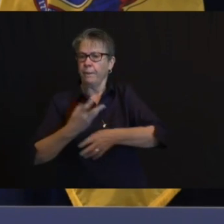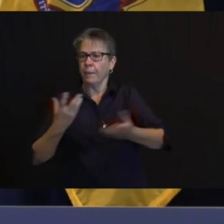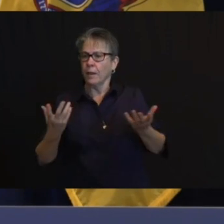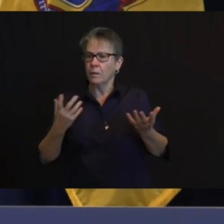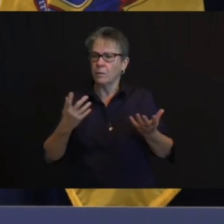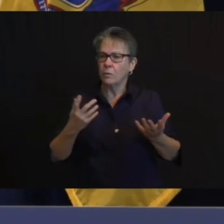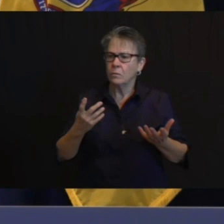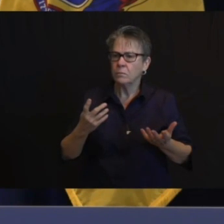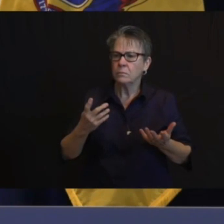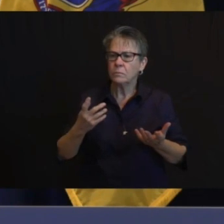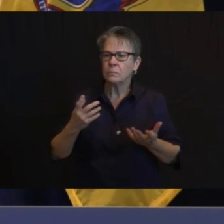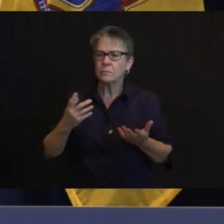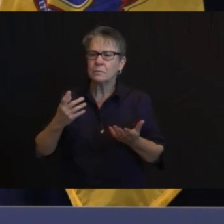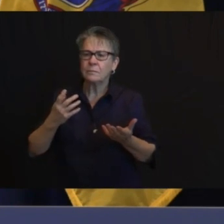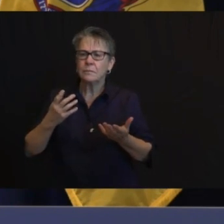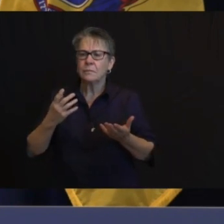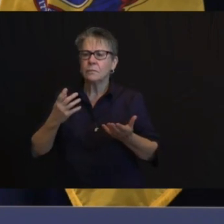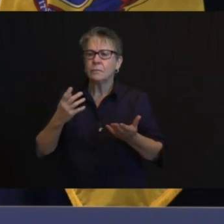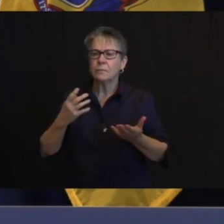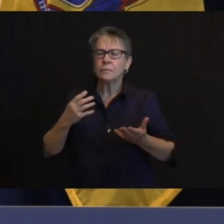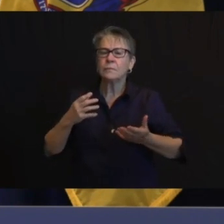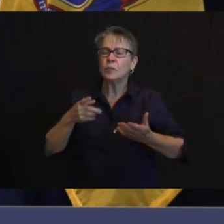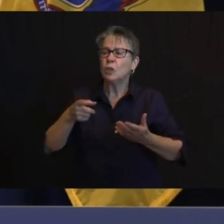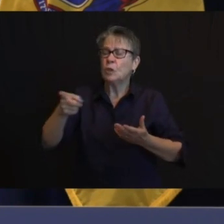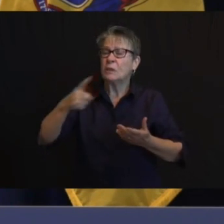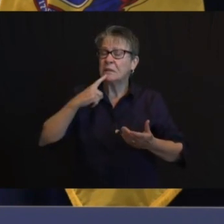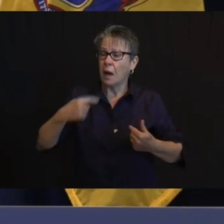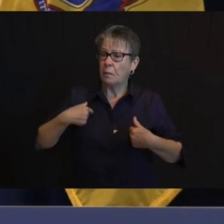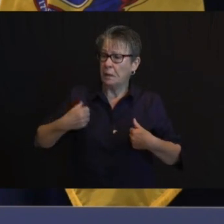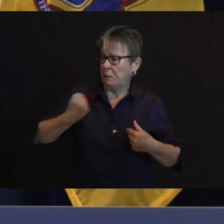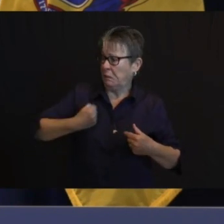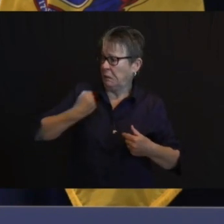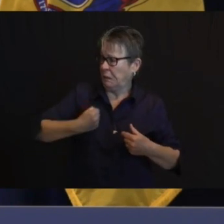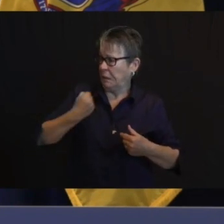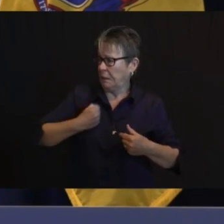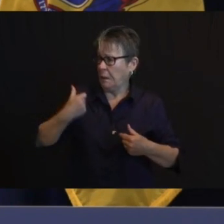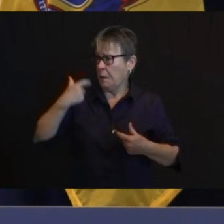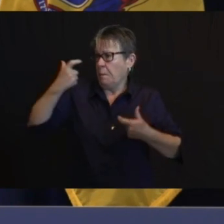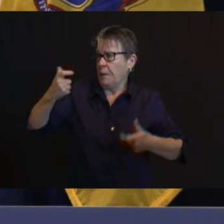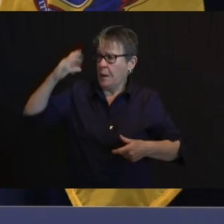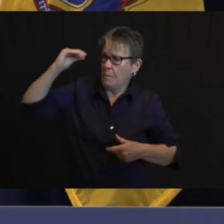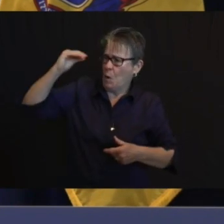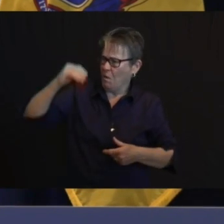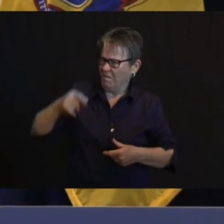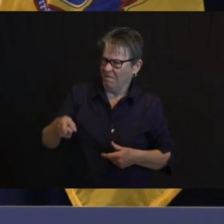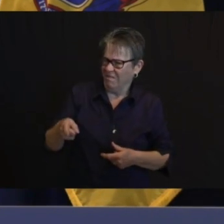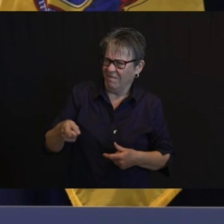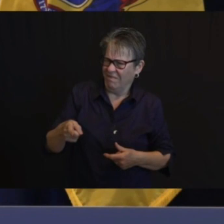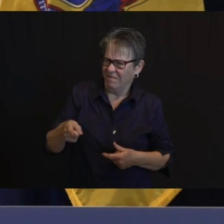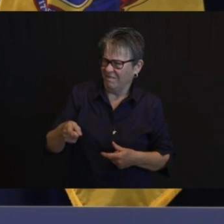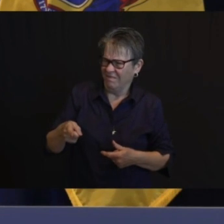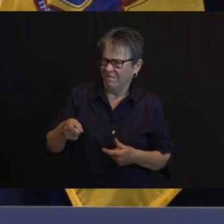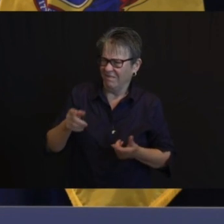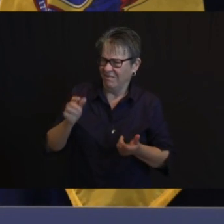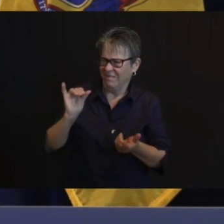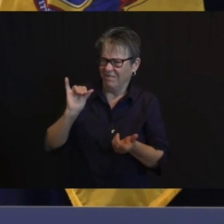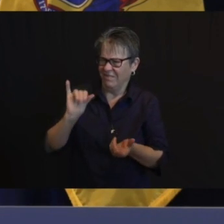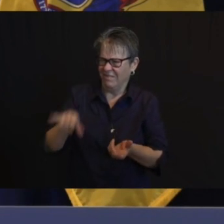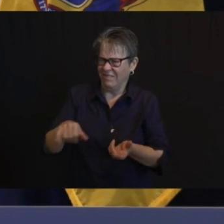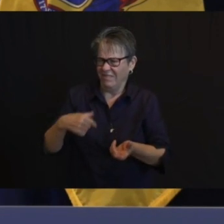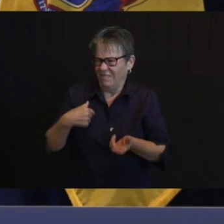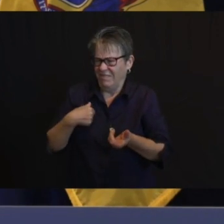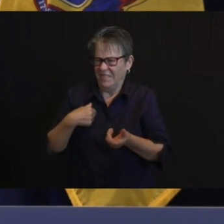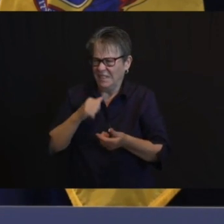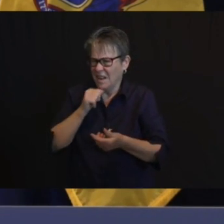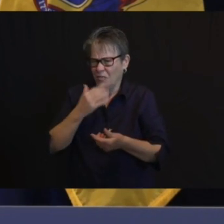say you're a big boy with a thick skin, but your message of simply saying that we shouldn't aggravate each other. There are a lot of people out there who might